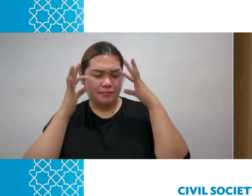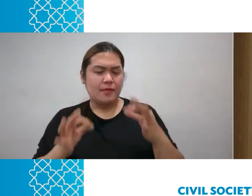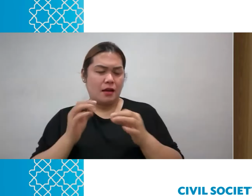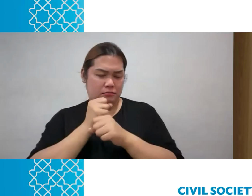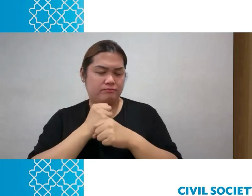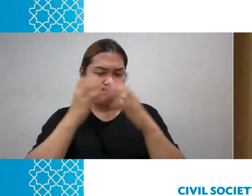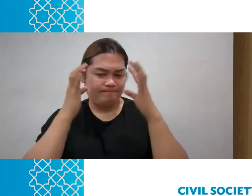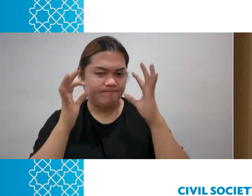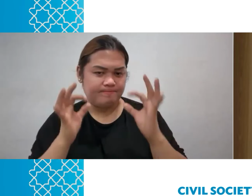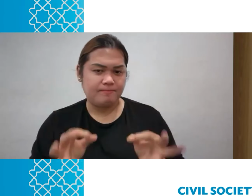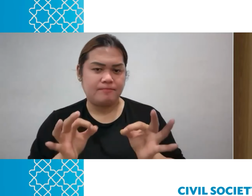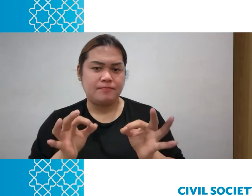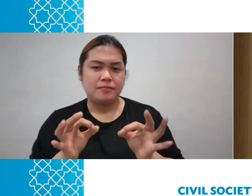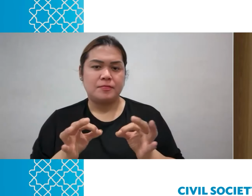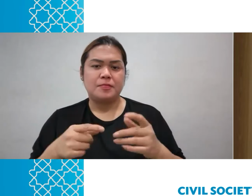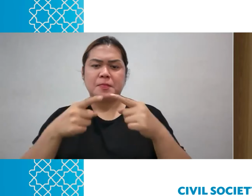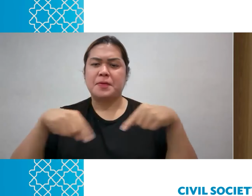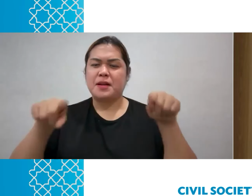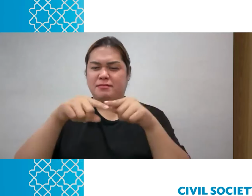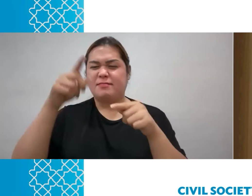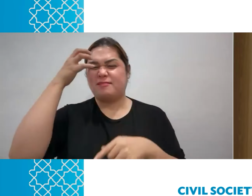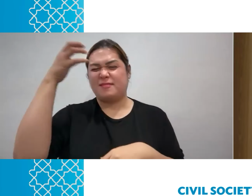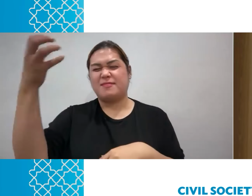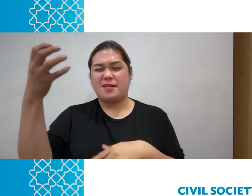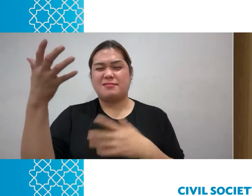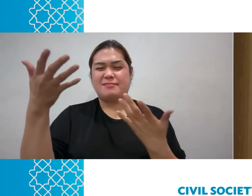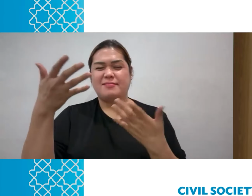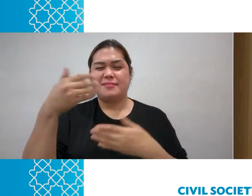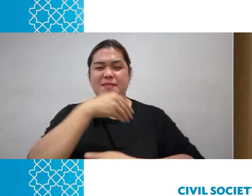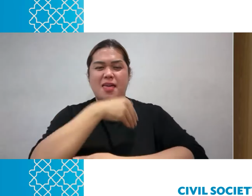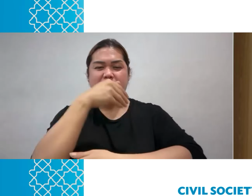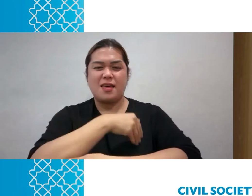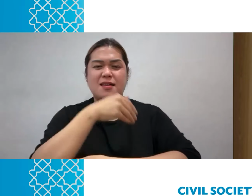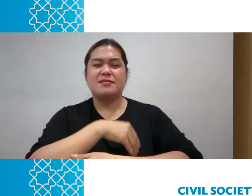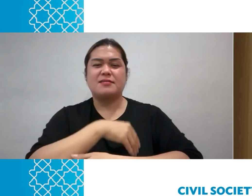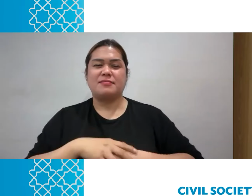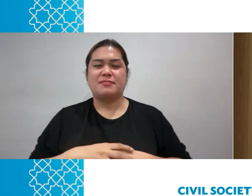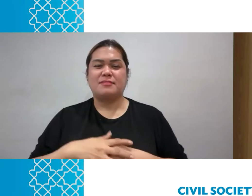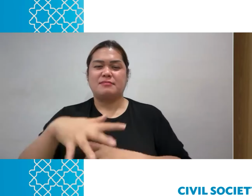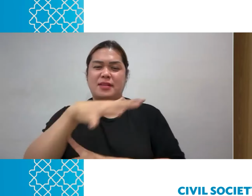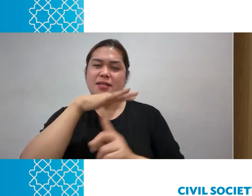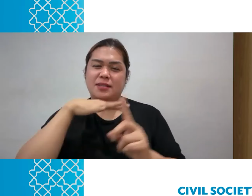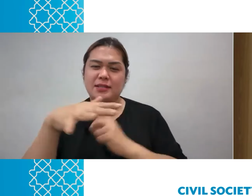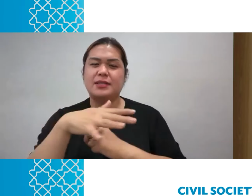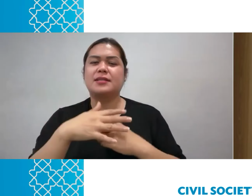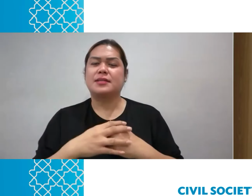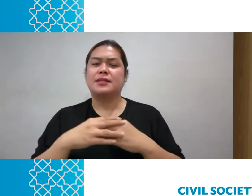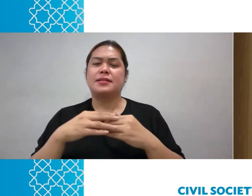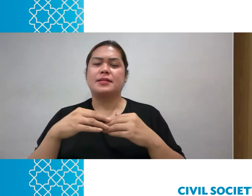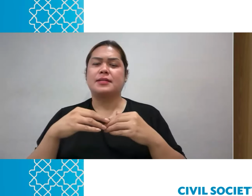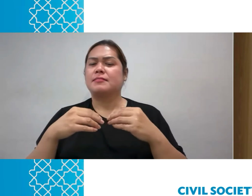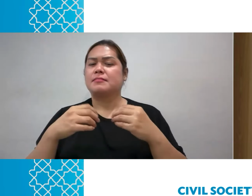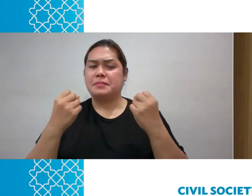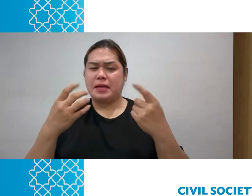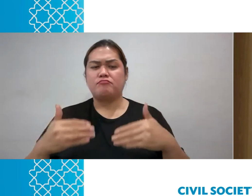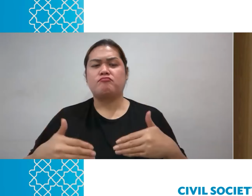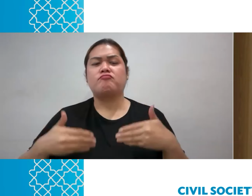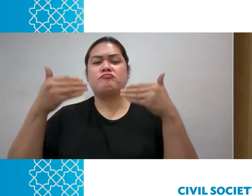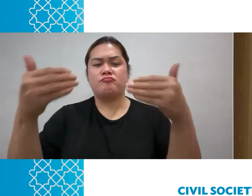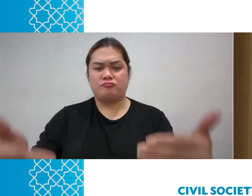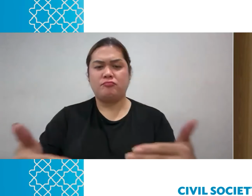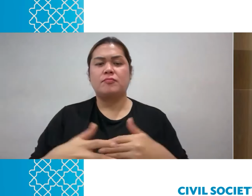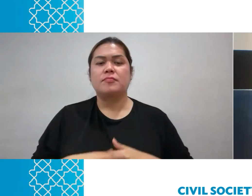development banks, and even through civil society, how can we build a permanent mechanism to listen to each other? So this is not a one-time